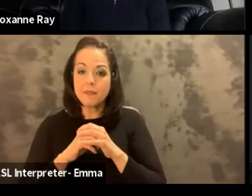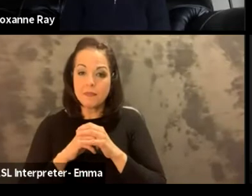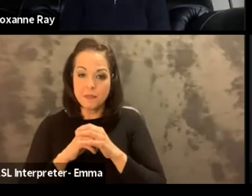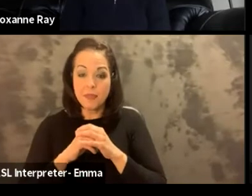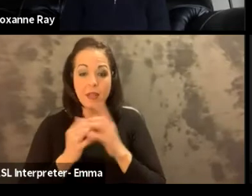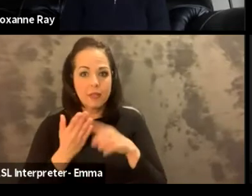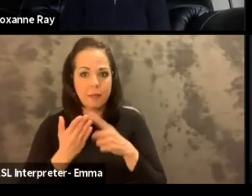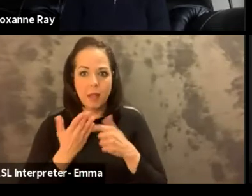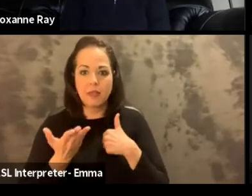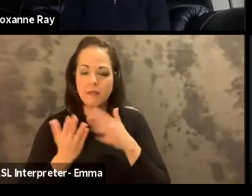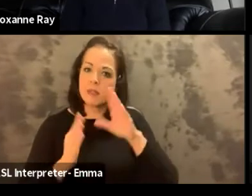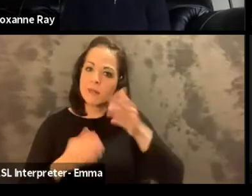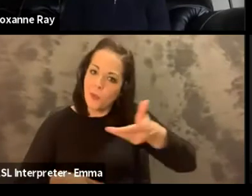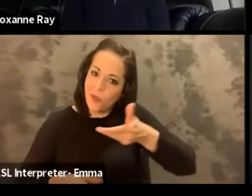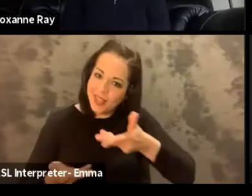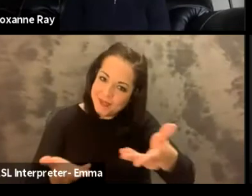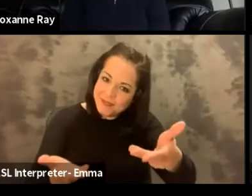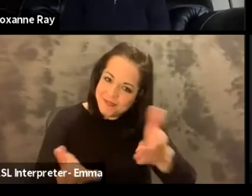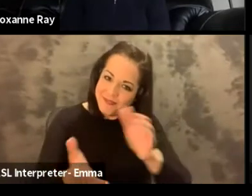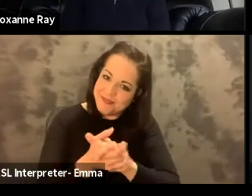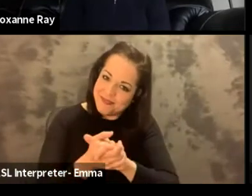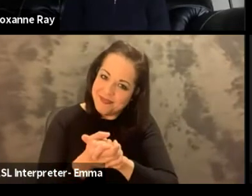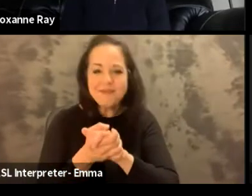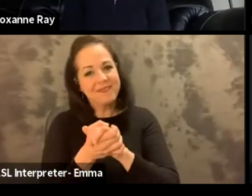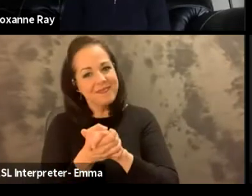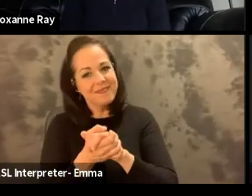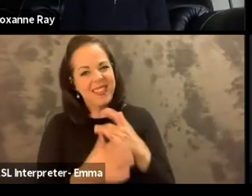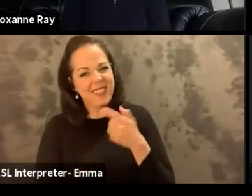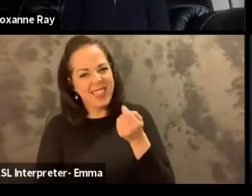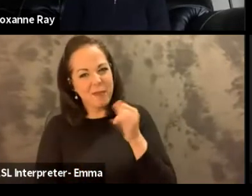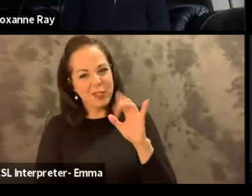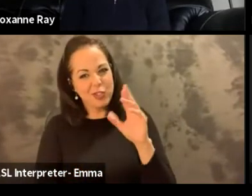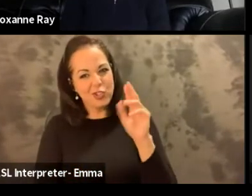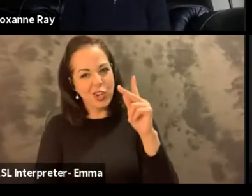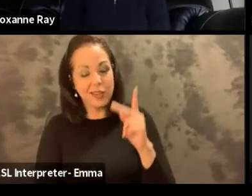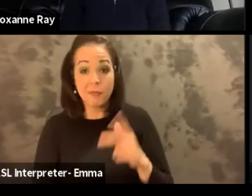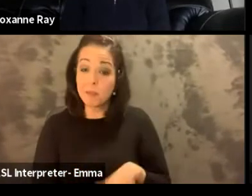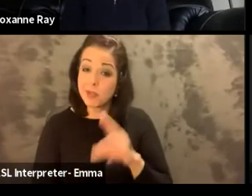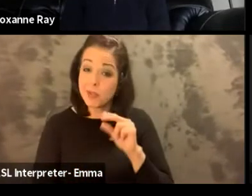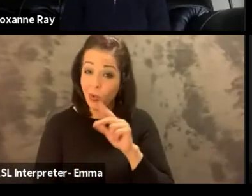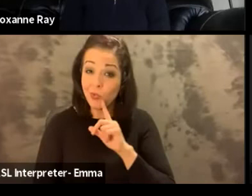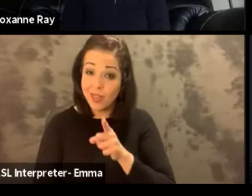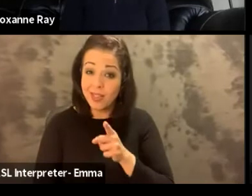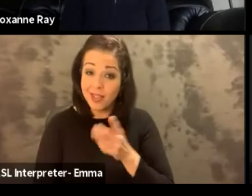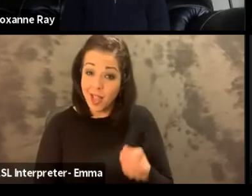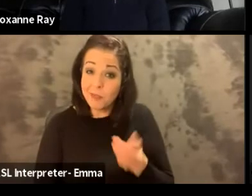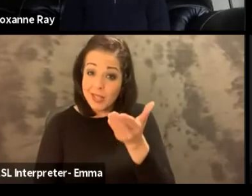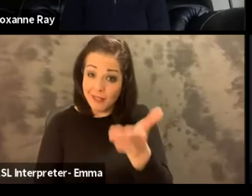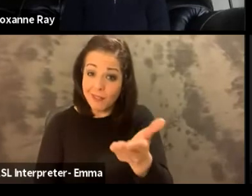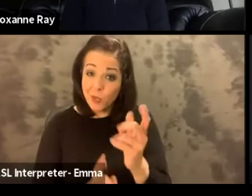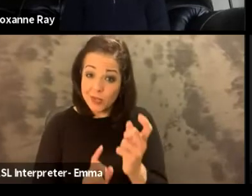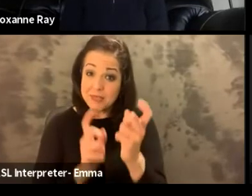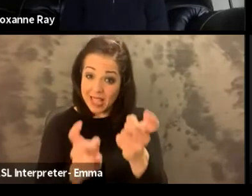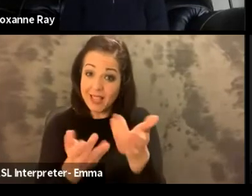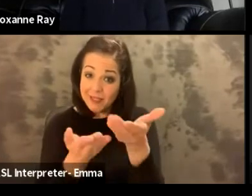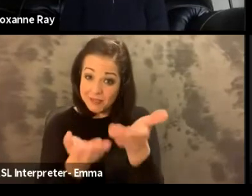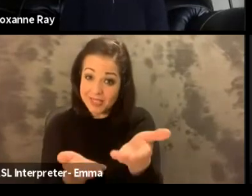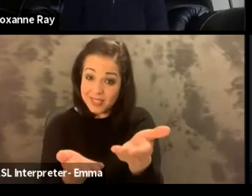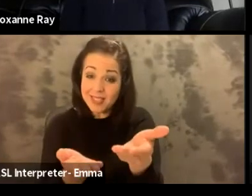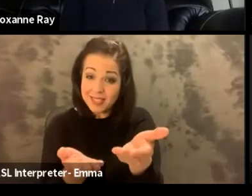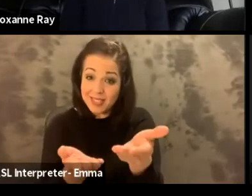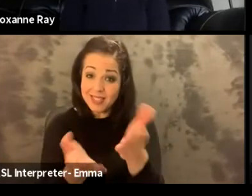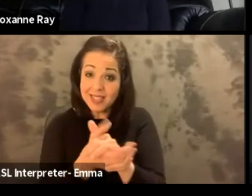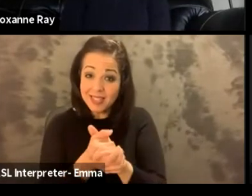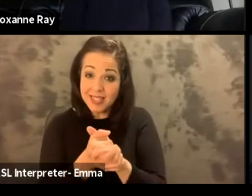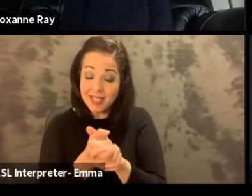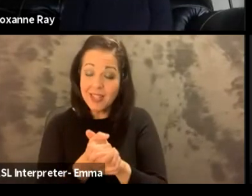sometimes I'm like, you're welcome. And I feel a little like a jerk, but I'm like, no, really, I'm giving you this gift. I'm giving you the gift